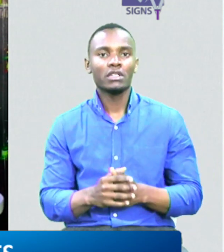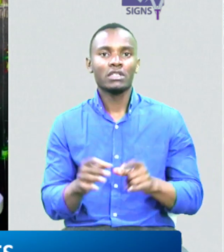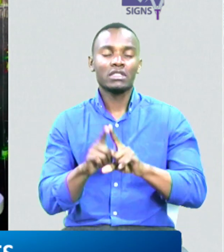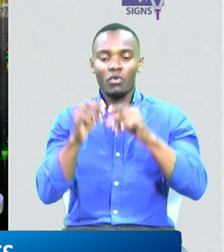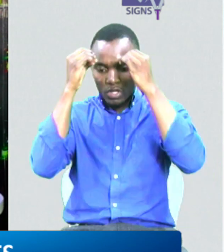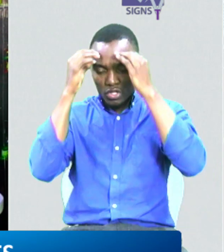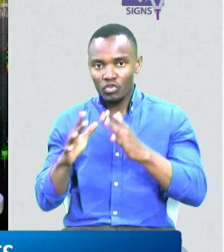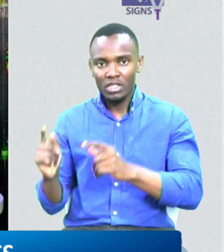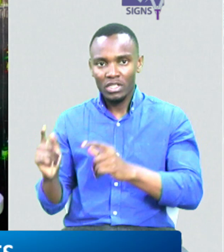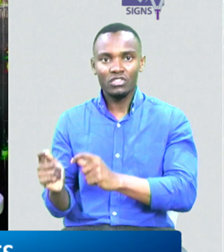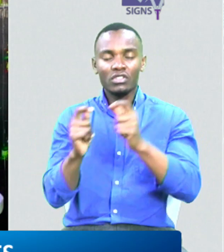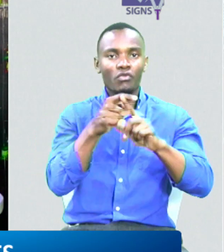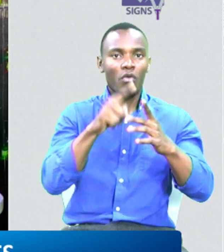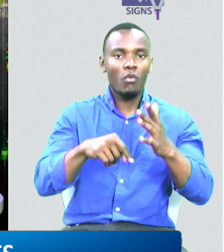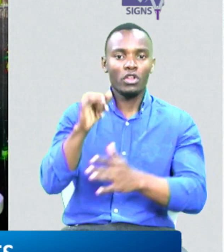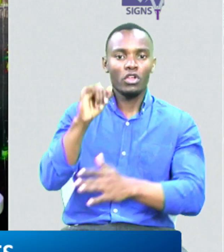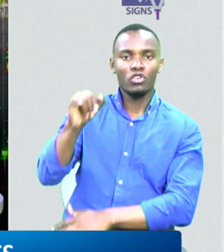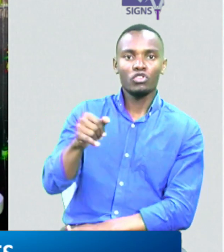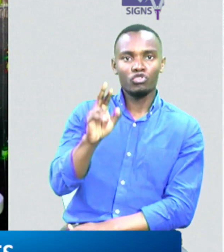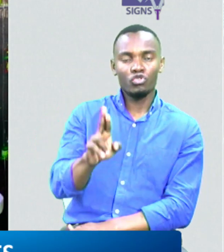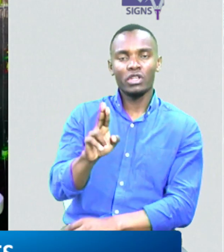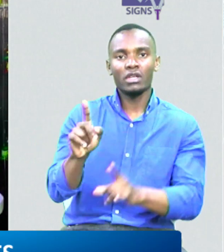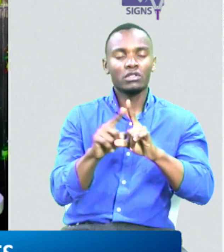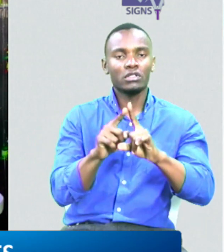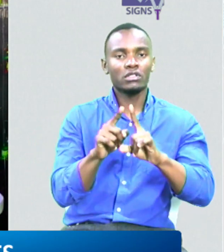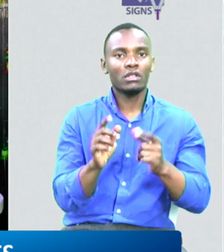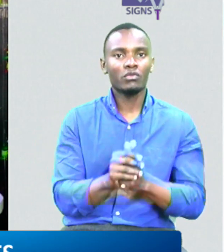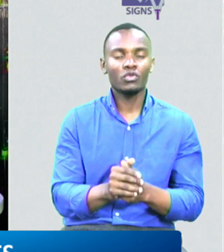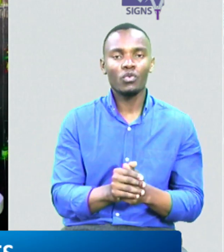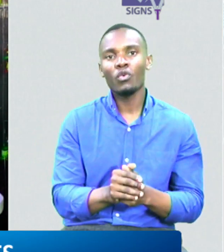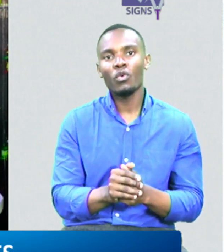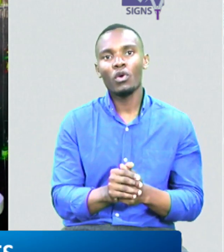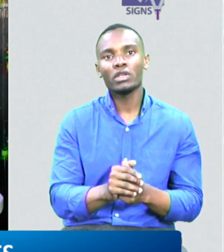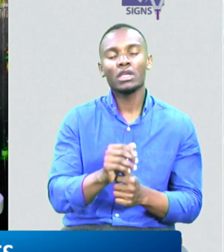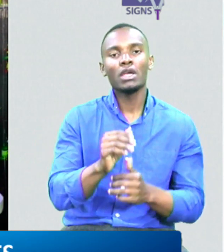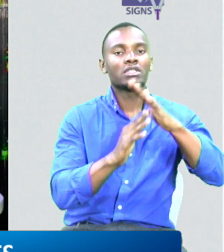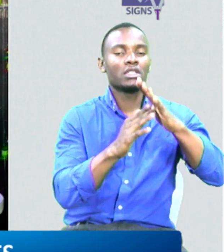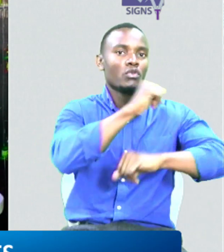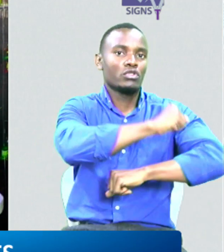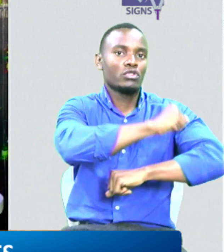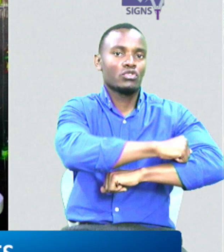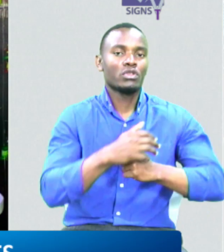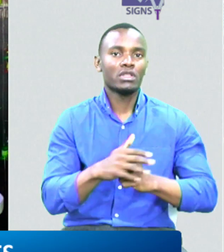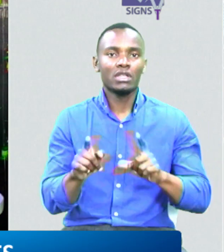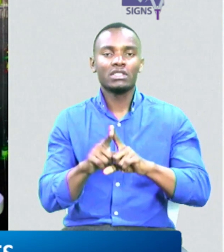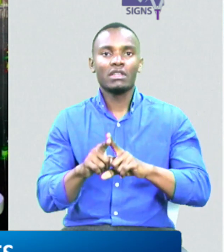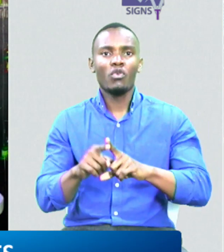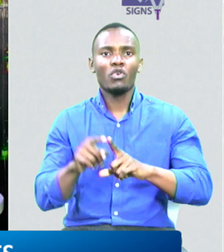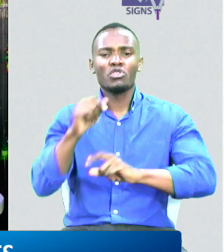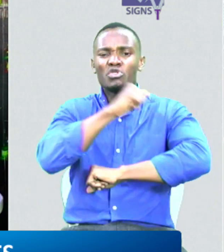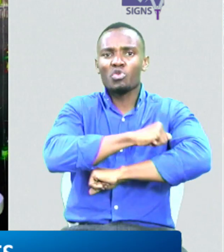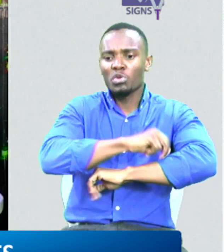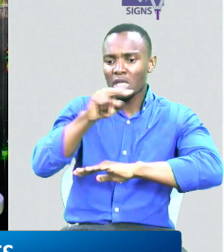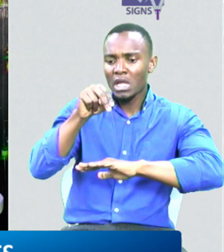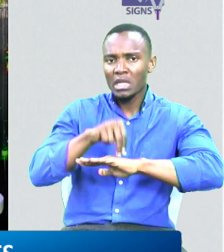have struggled to implement learning at this level. Now, lower primary pupils will have 7 subjects from